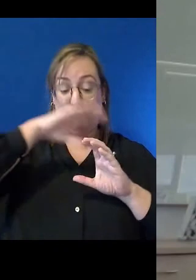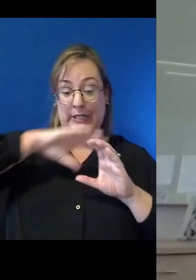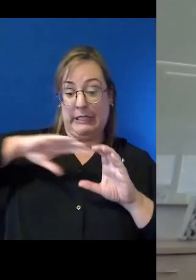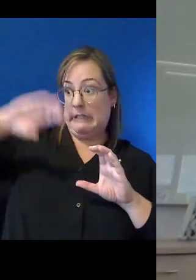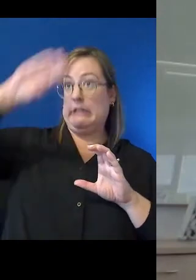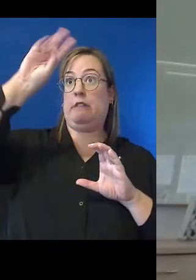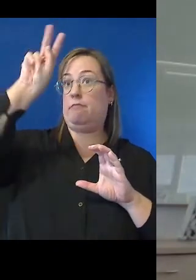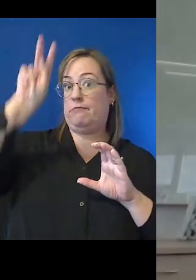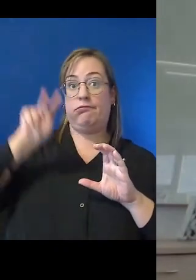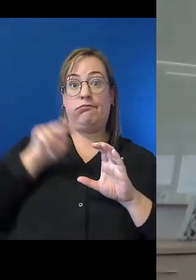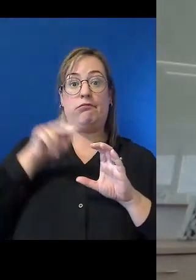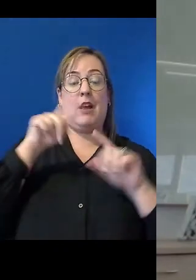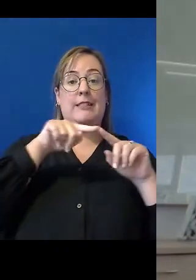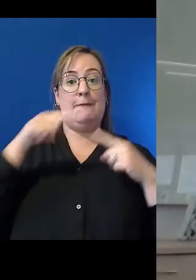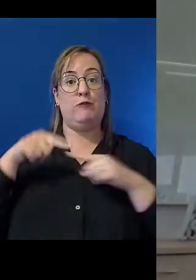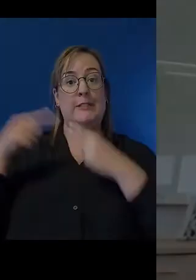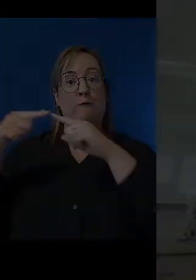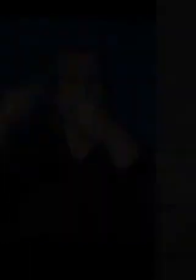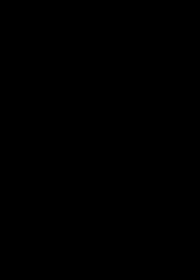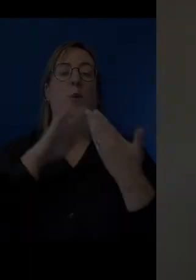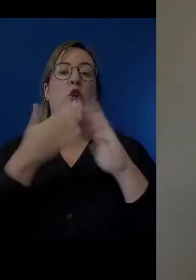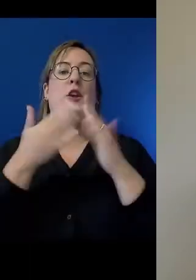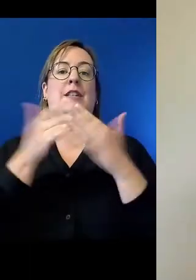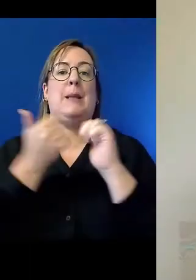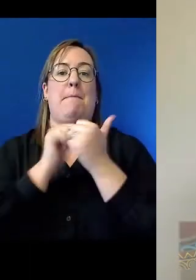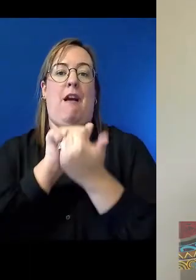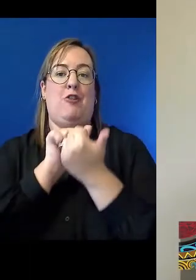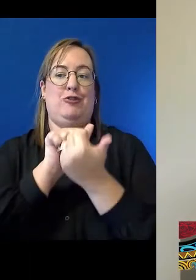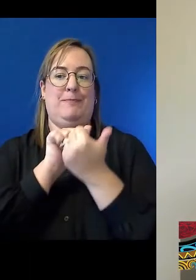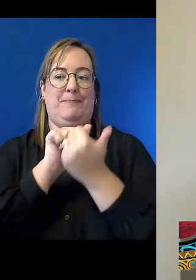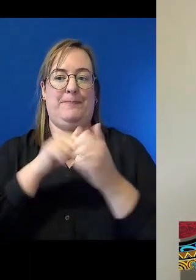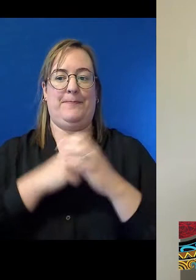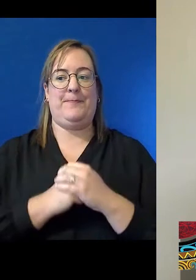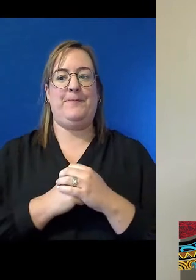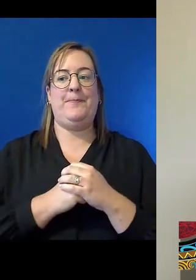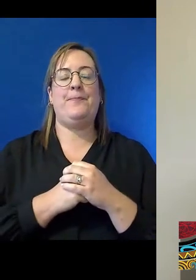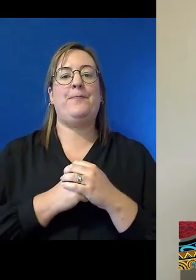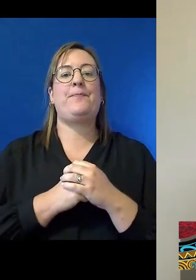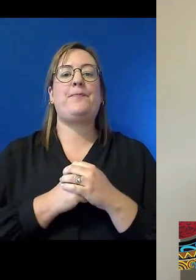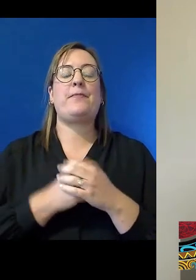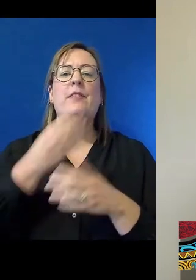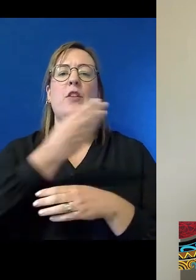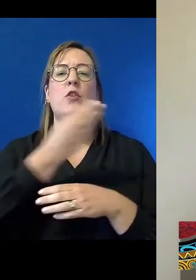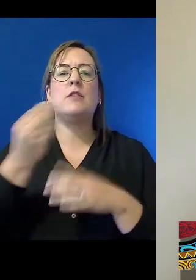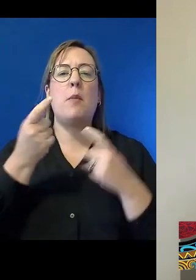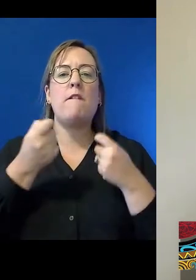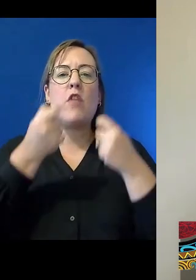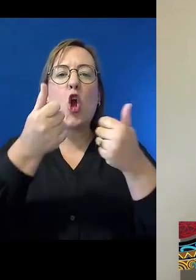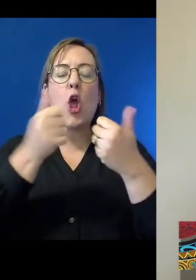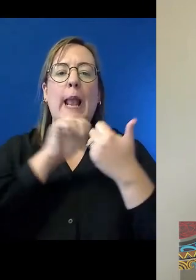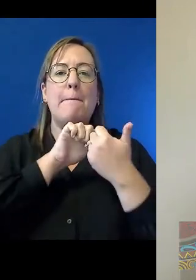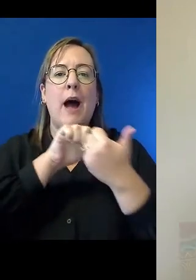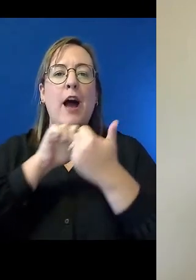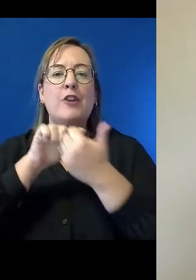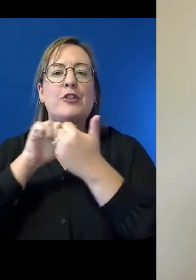role in terms of community partnerships. Some of those early partnerships, what do you think the